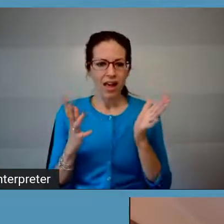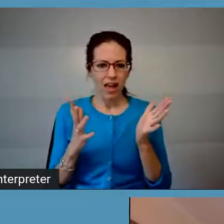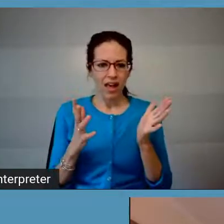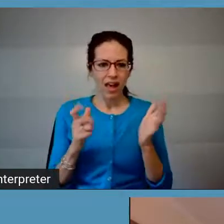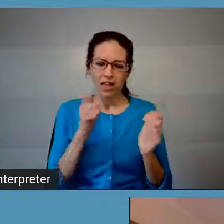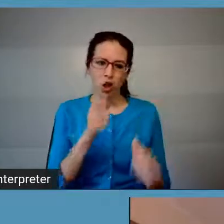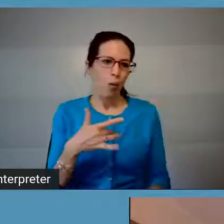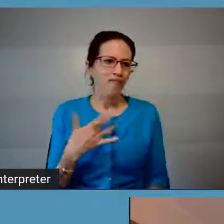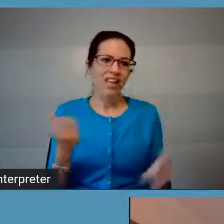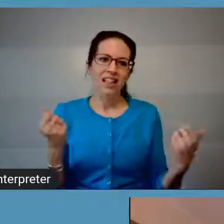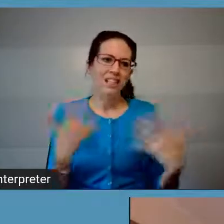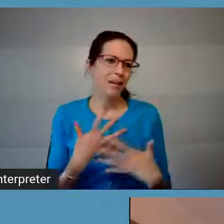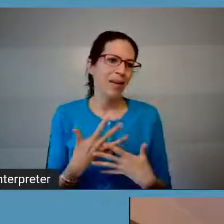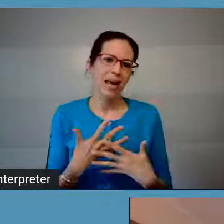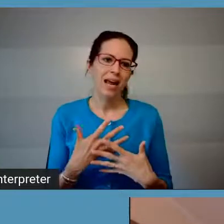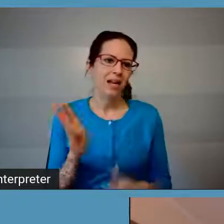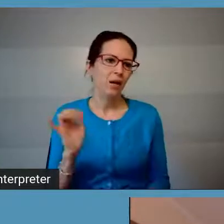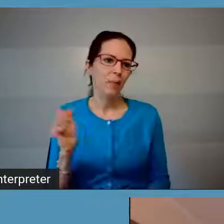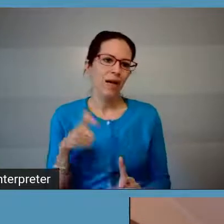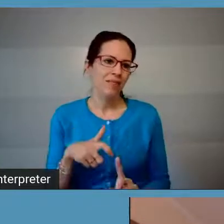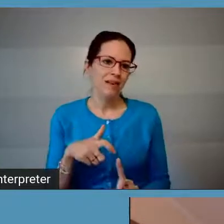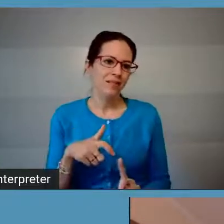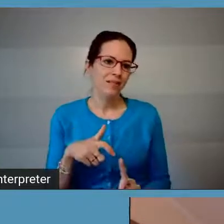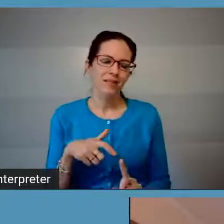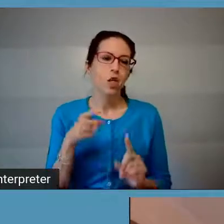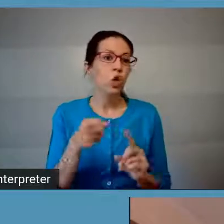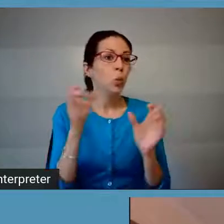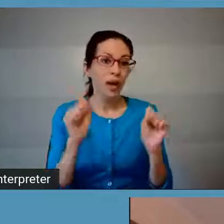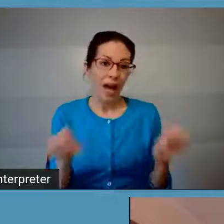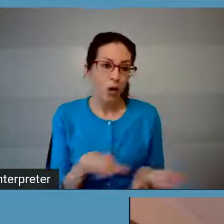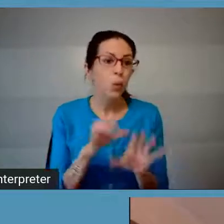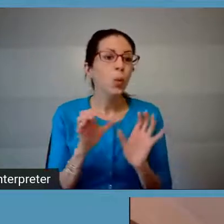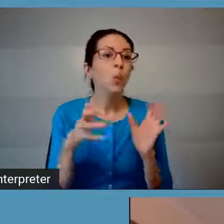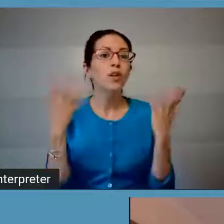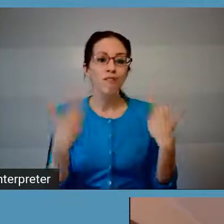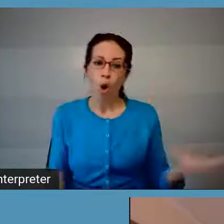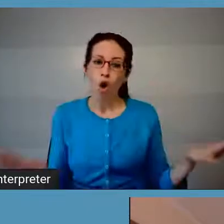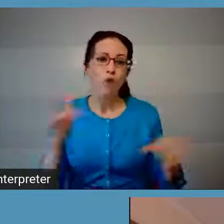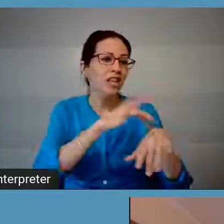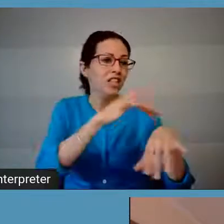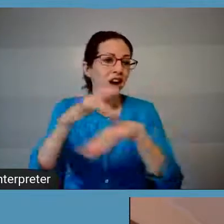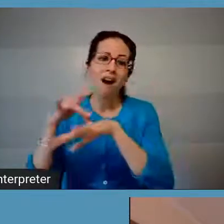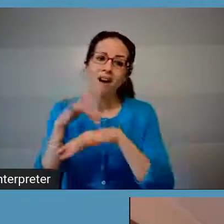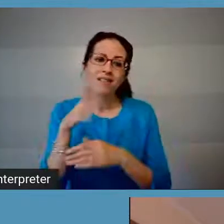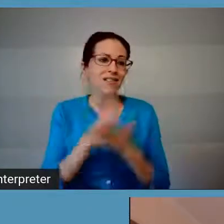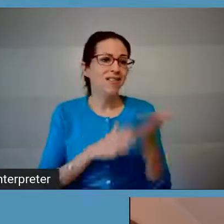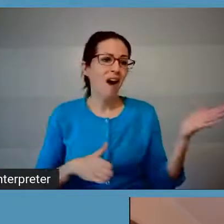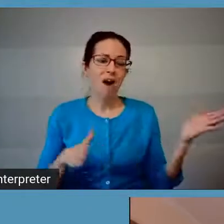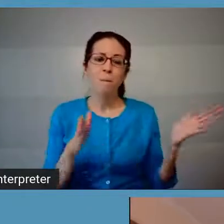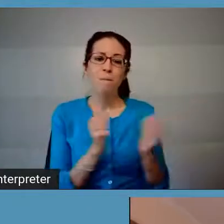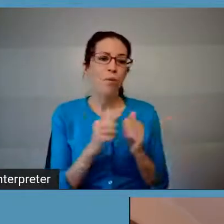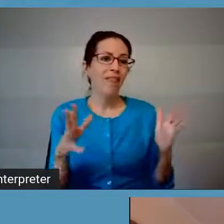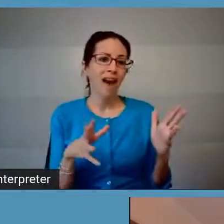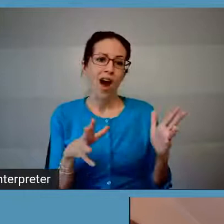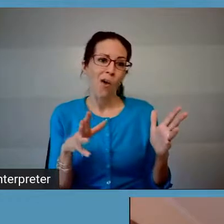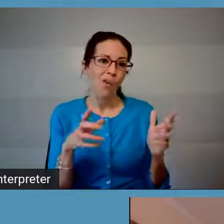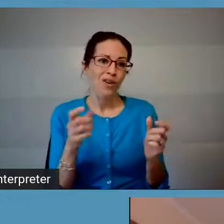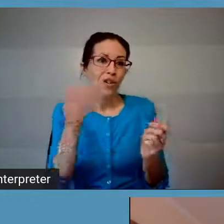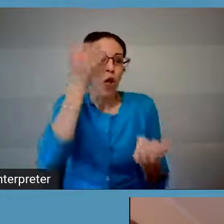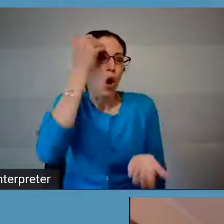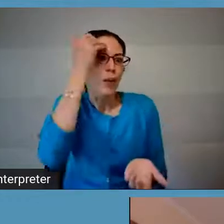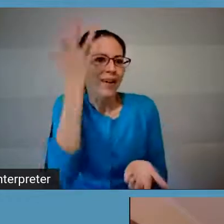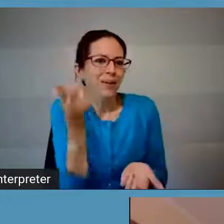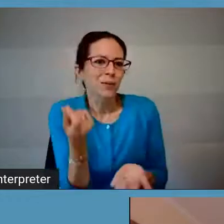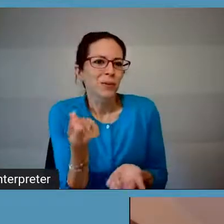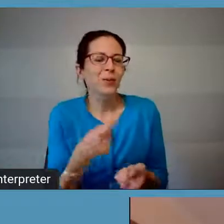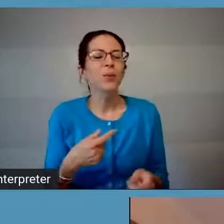don't be intimidated by it. You can do this. You have already done parts of it without even knowing it. And I think that digitizing collections is